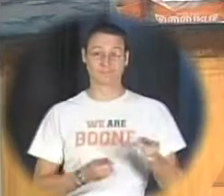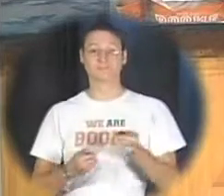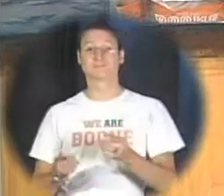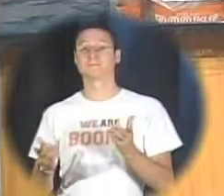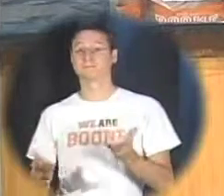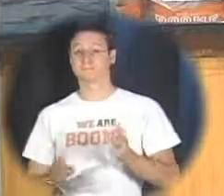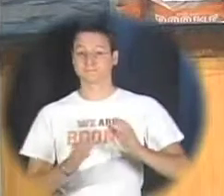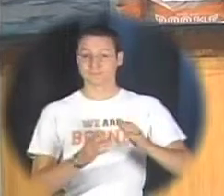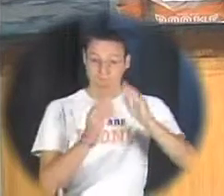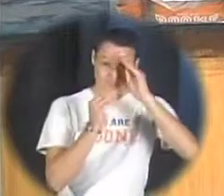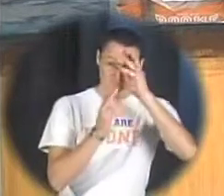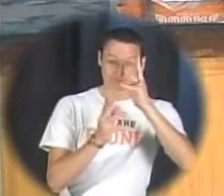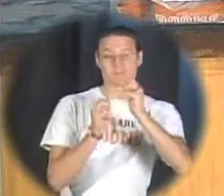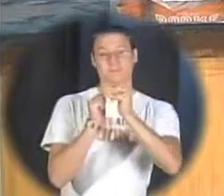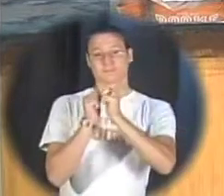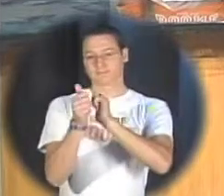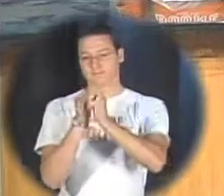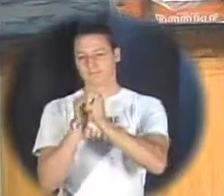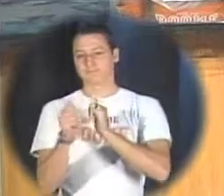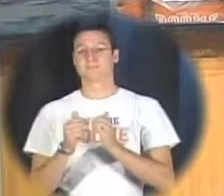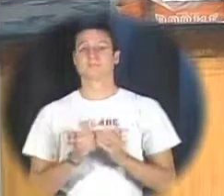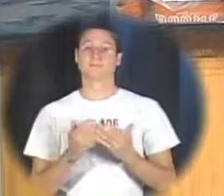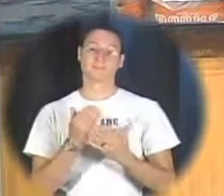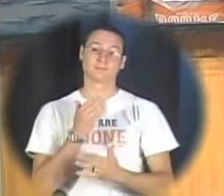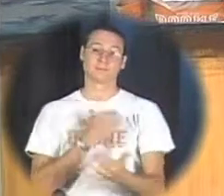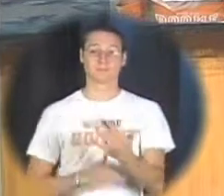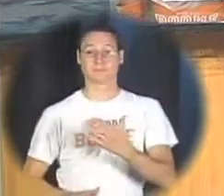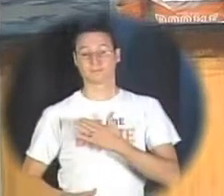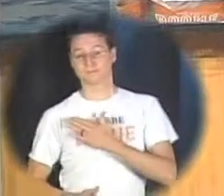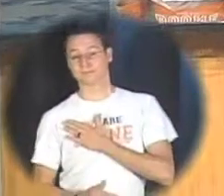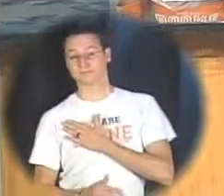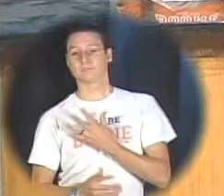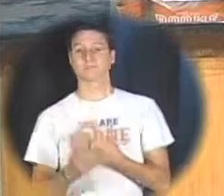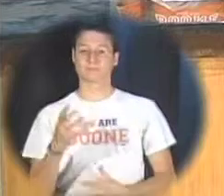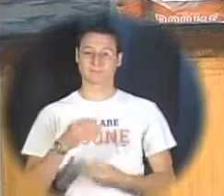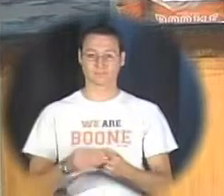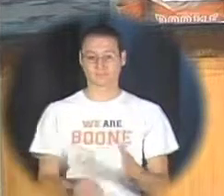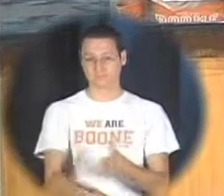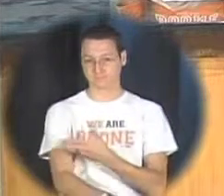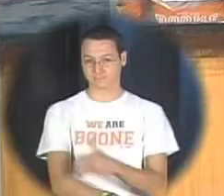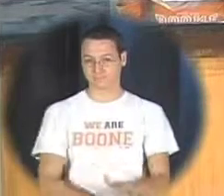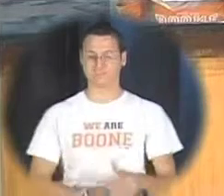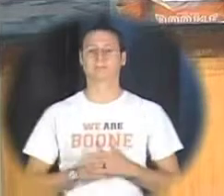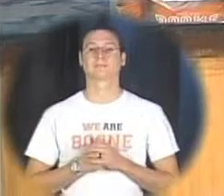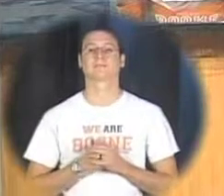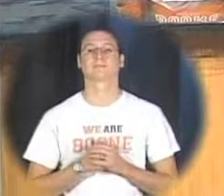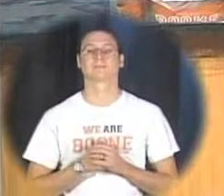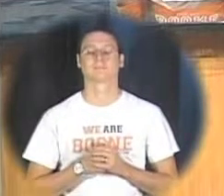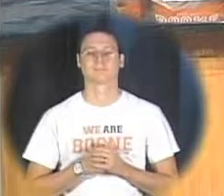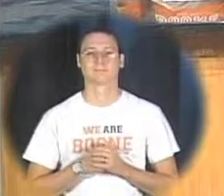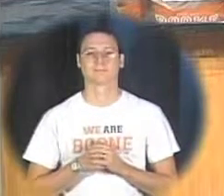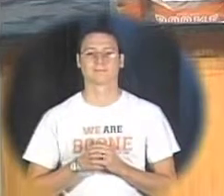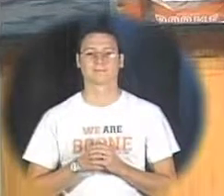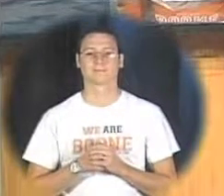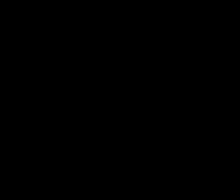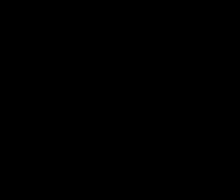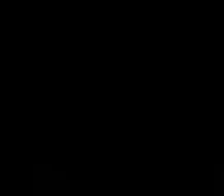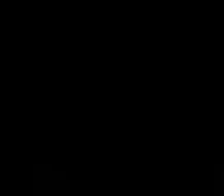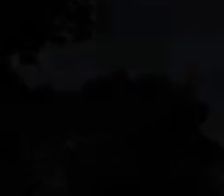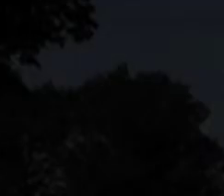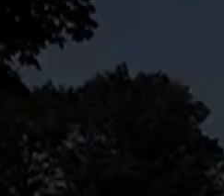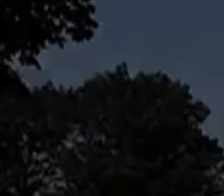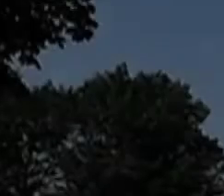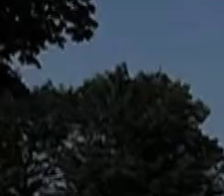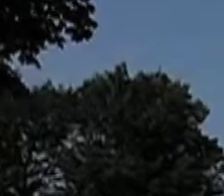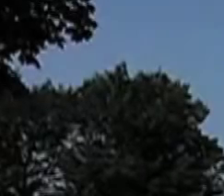about upcoming dates, events, club news, and sports. All this and more coming up after the pledge, followed by the alma mater.